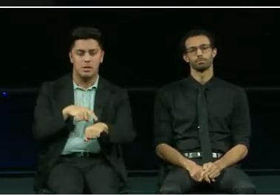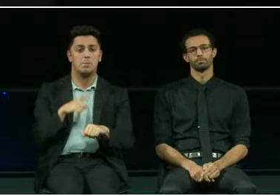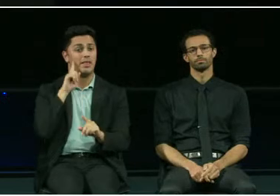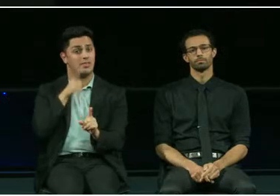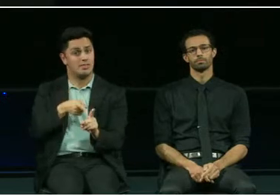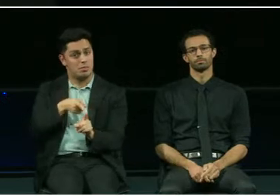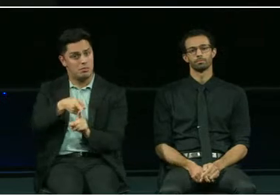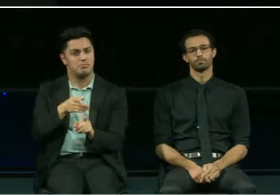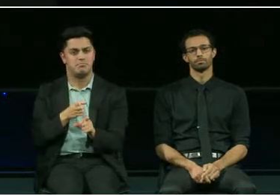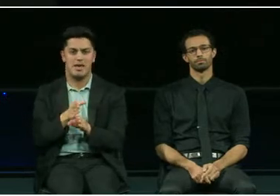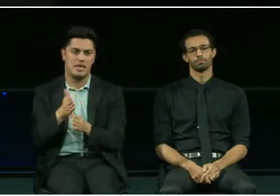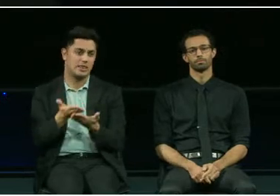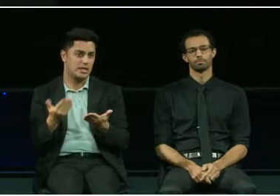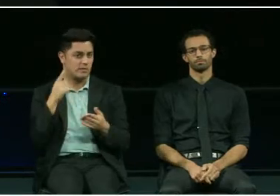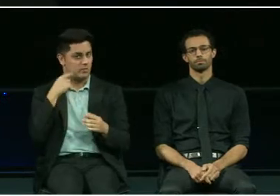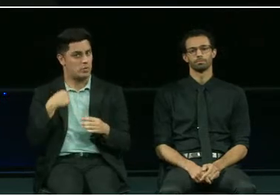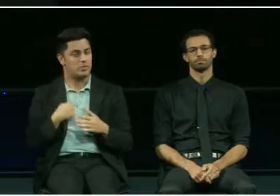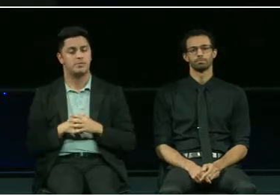thing for me